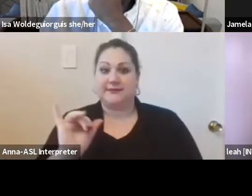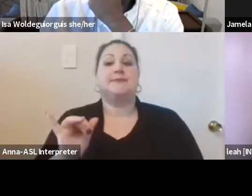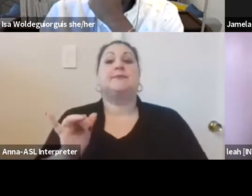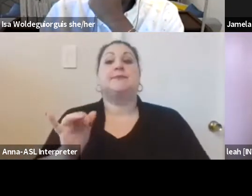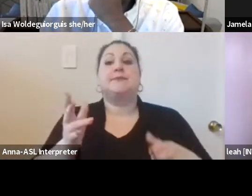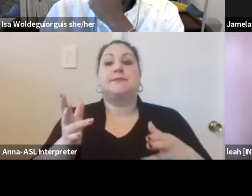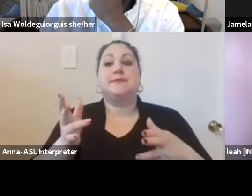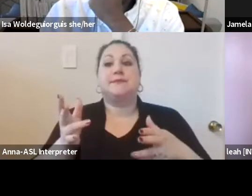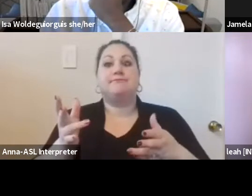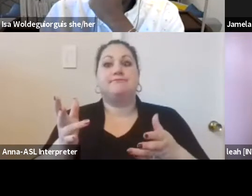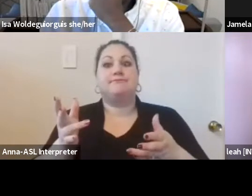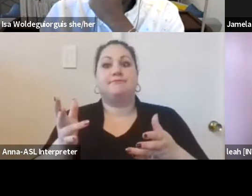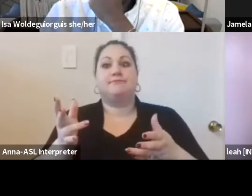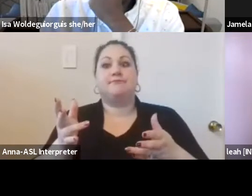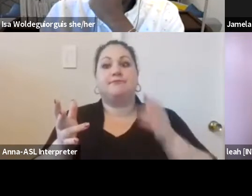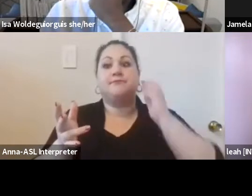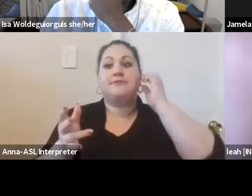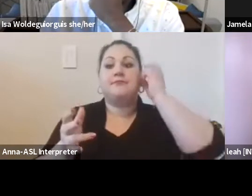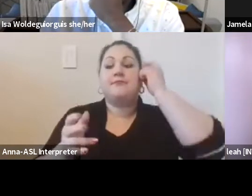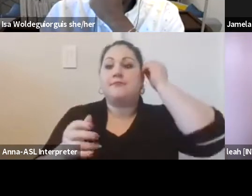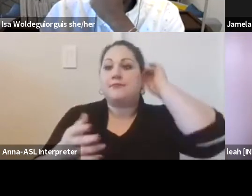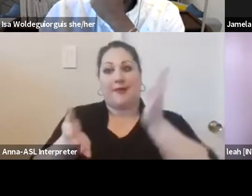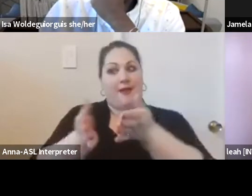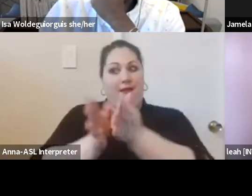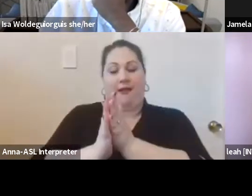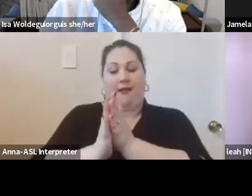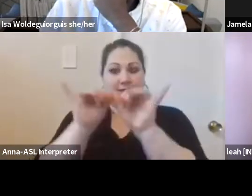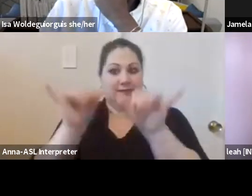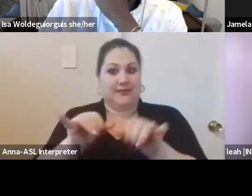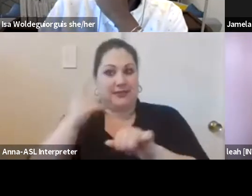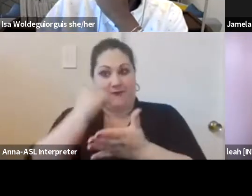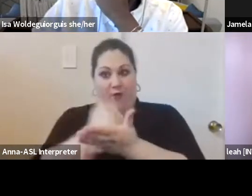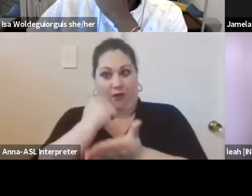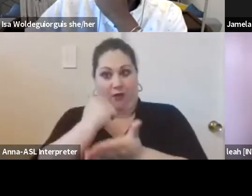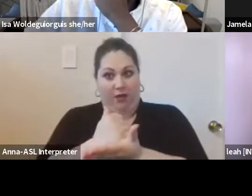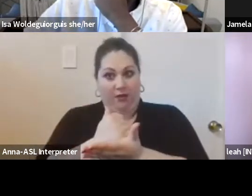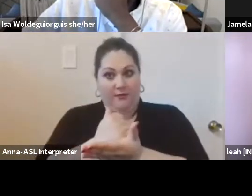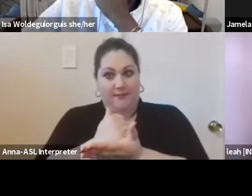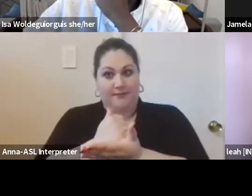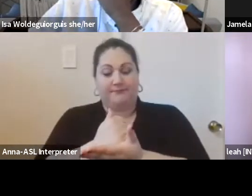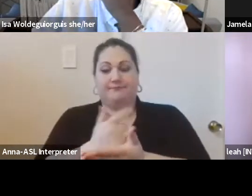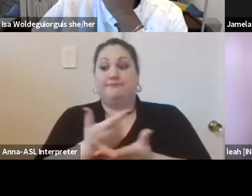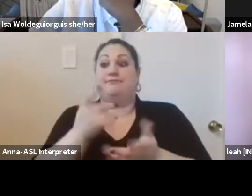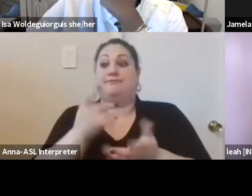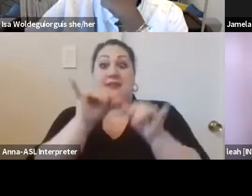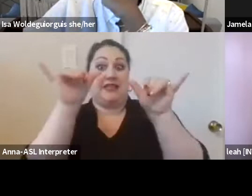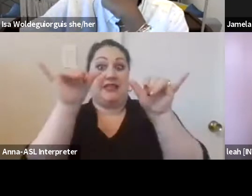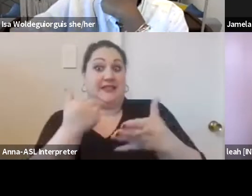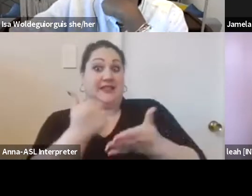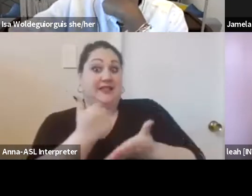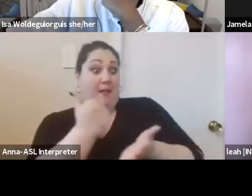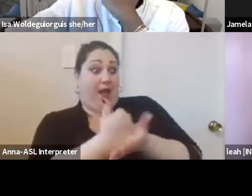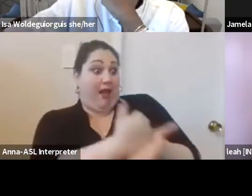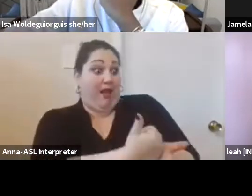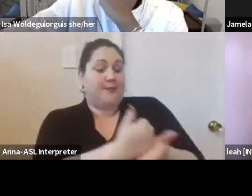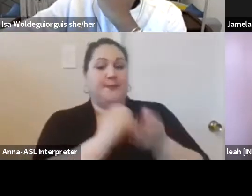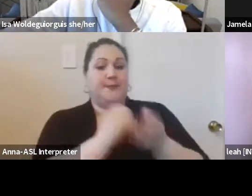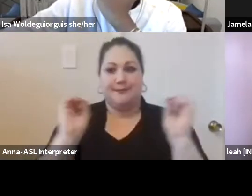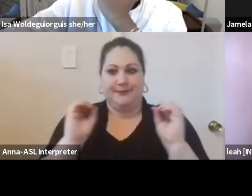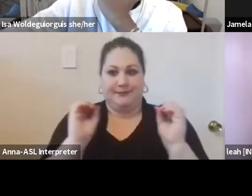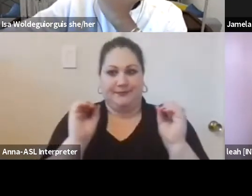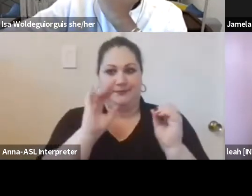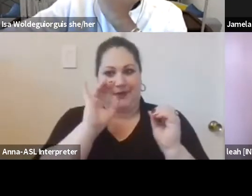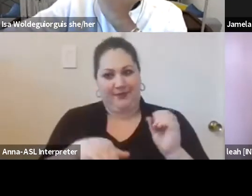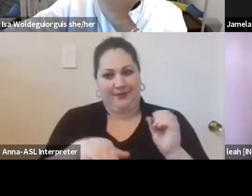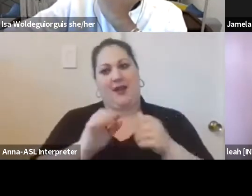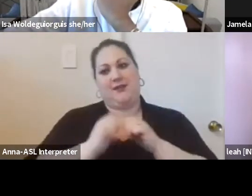years, offered no type of help from my parents. And that's how the problems began. I was in the system, then